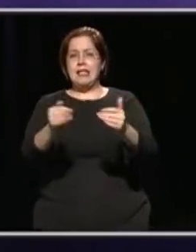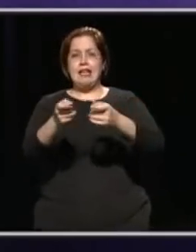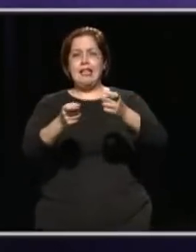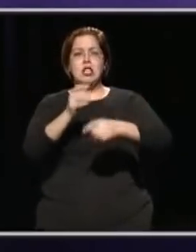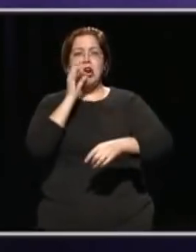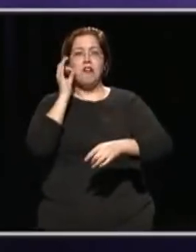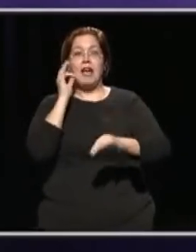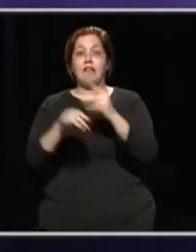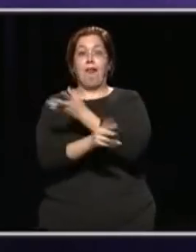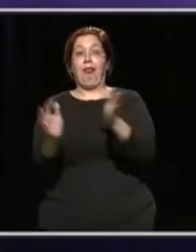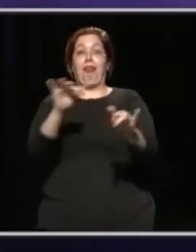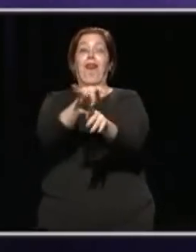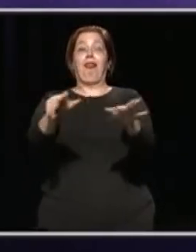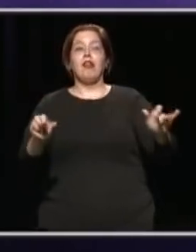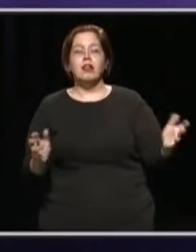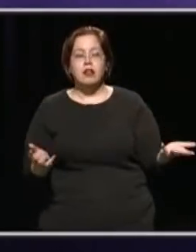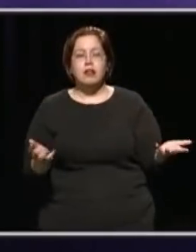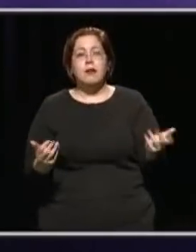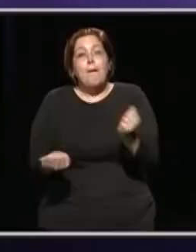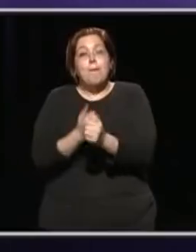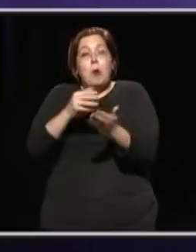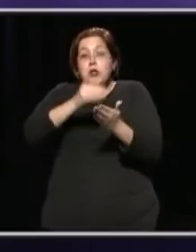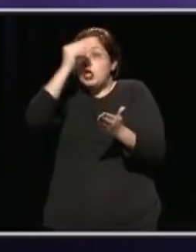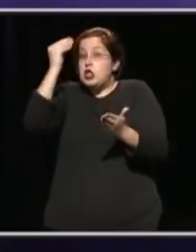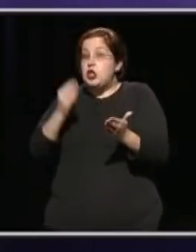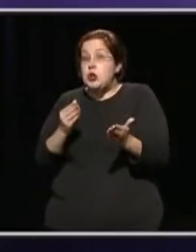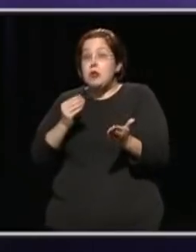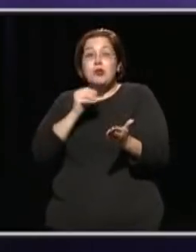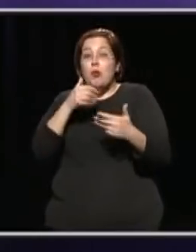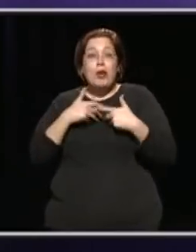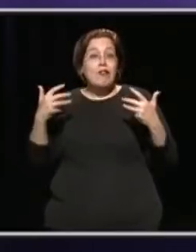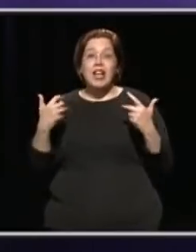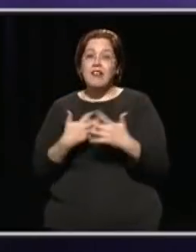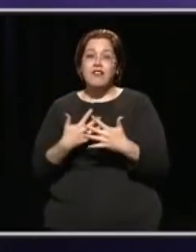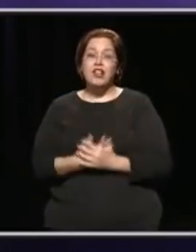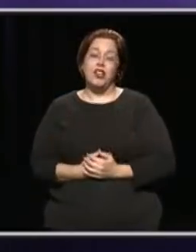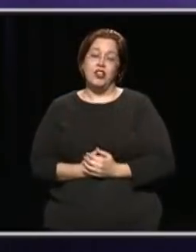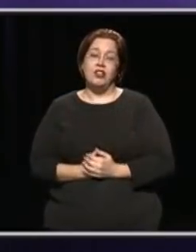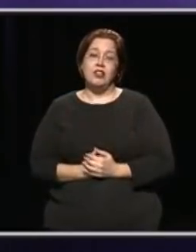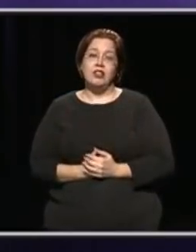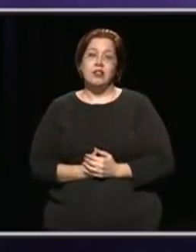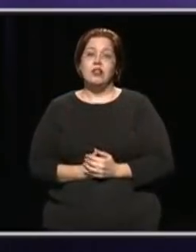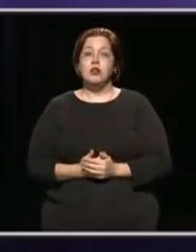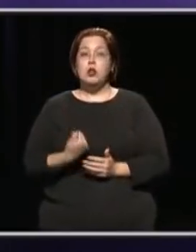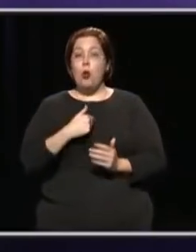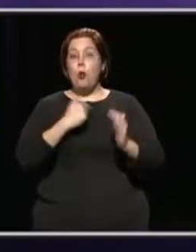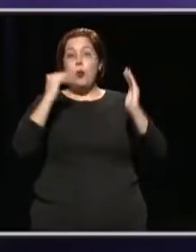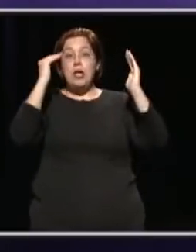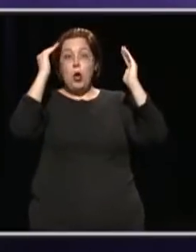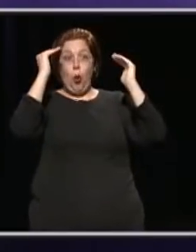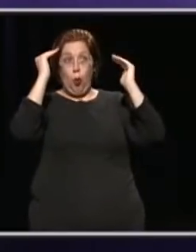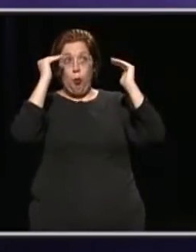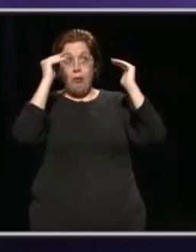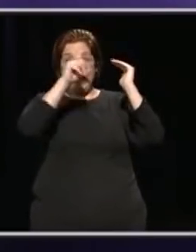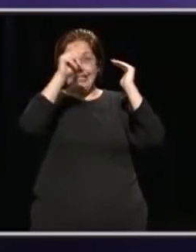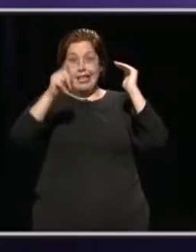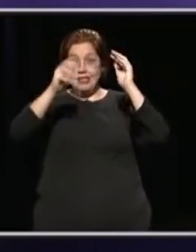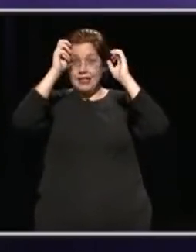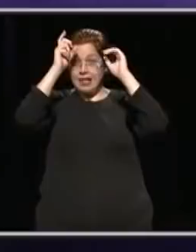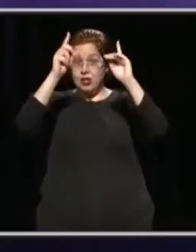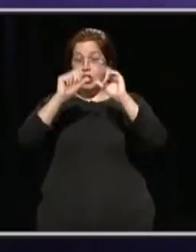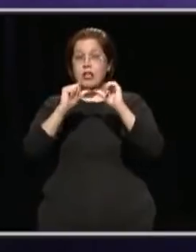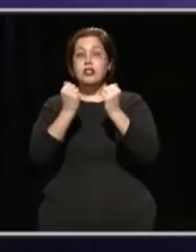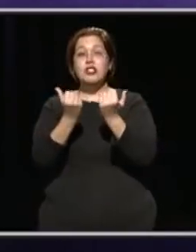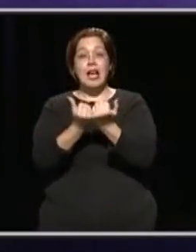And most of these students aren't going to have much of a fear. So we hope that the Texas Education